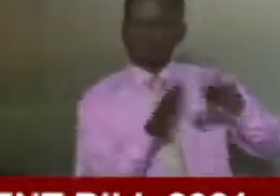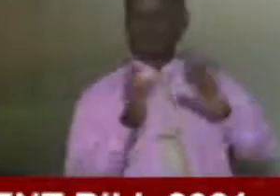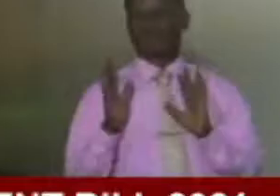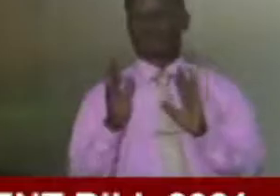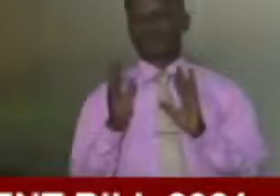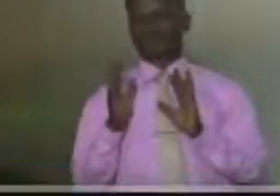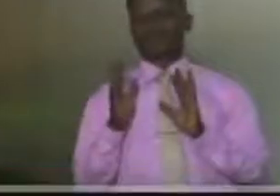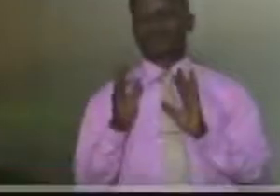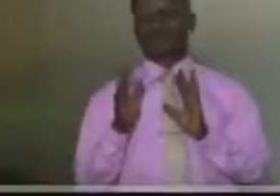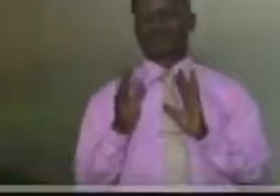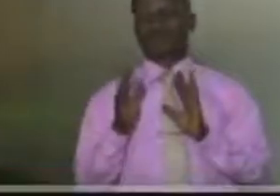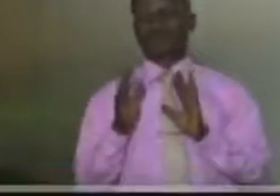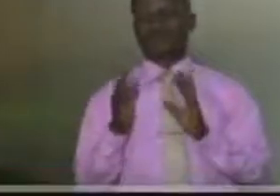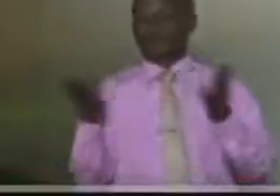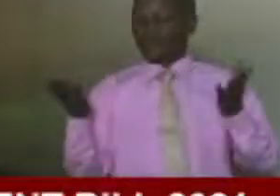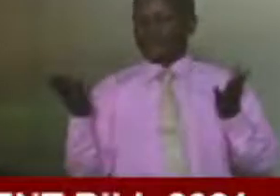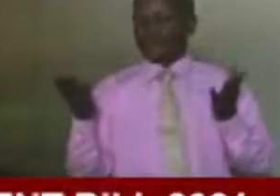meeting is over.